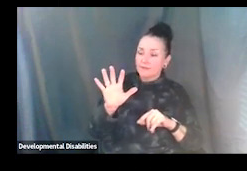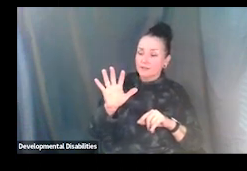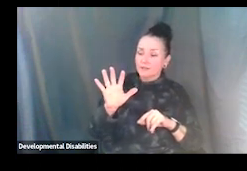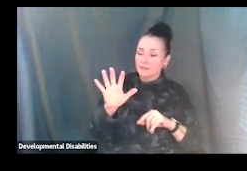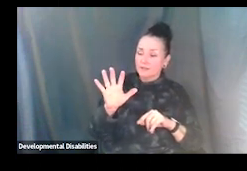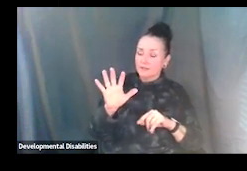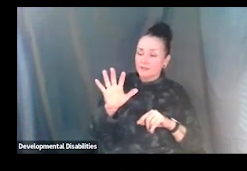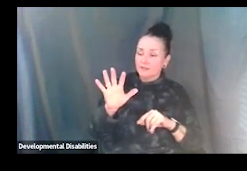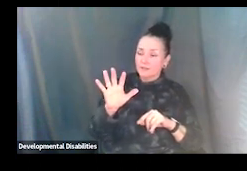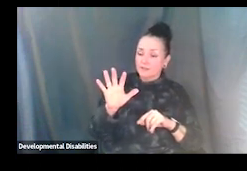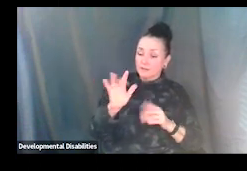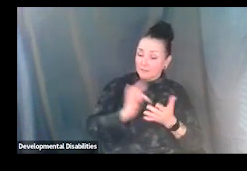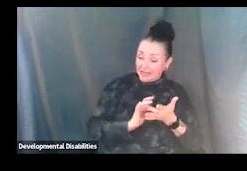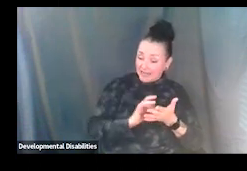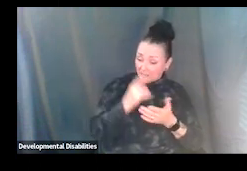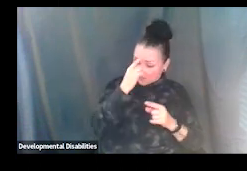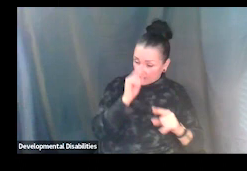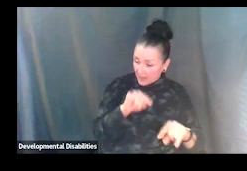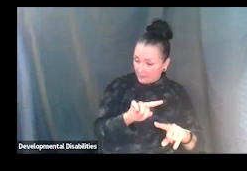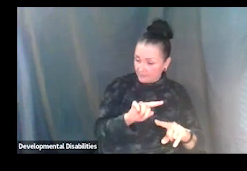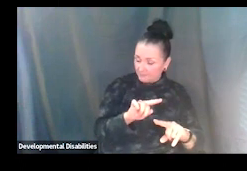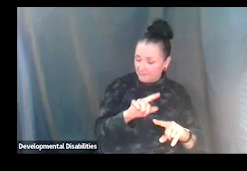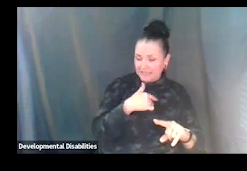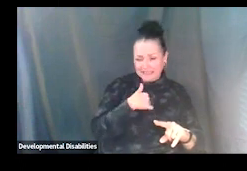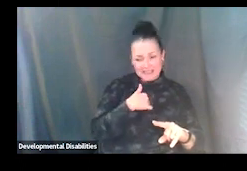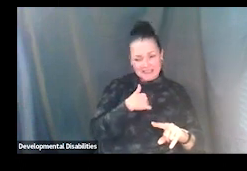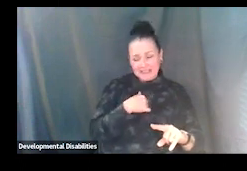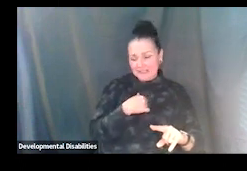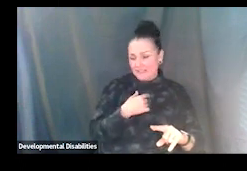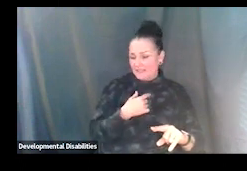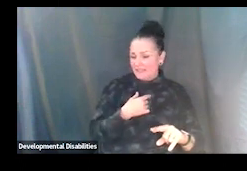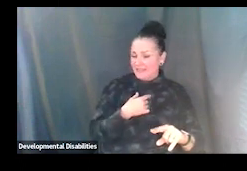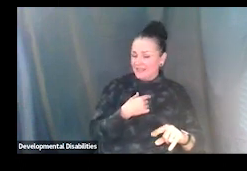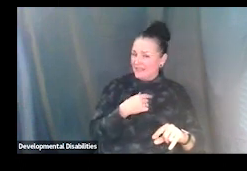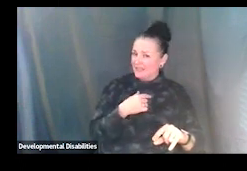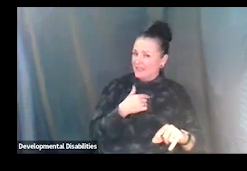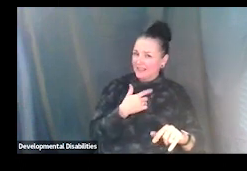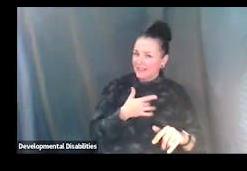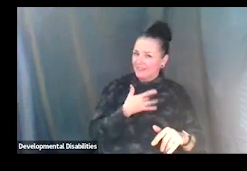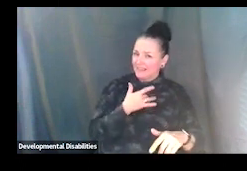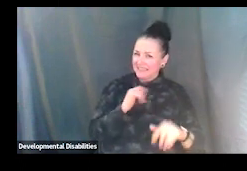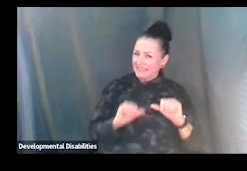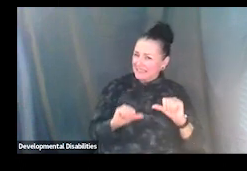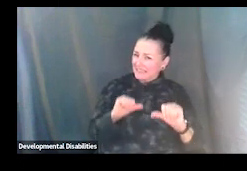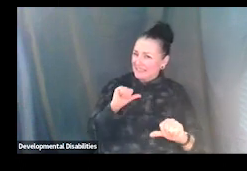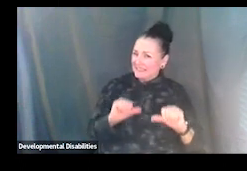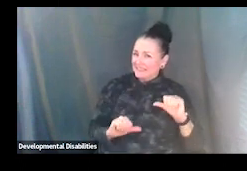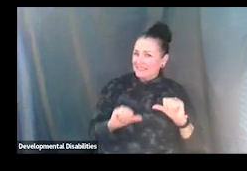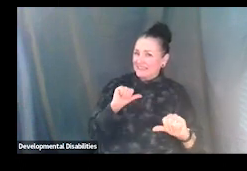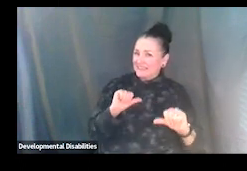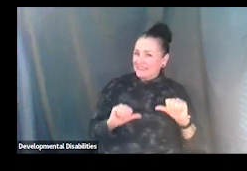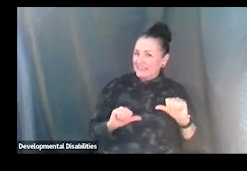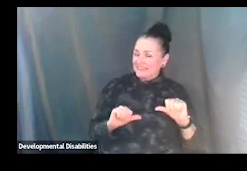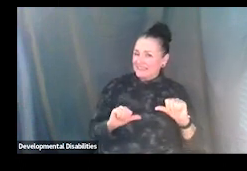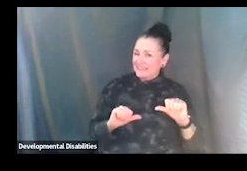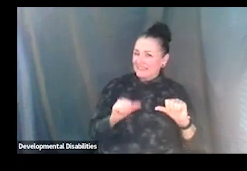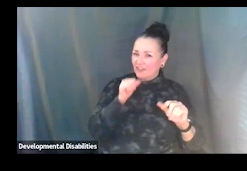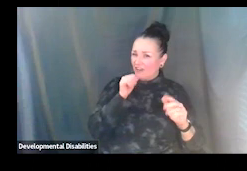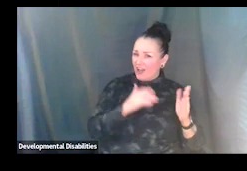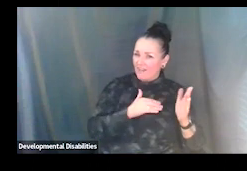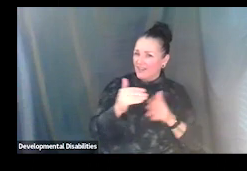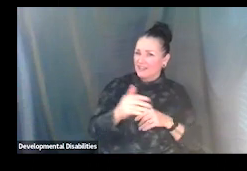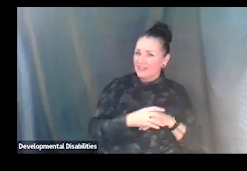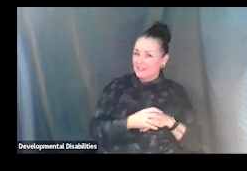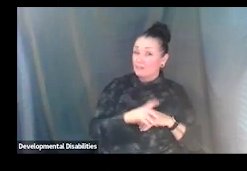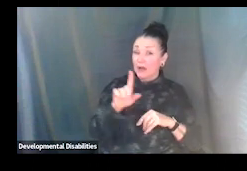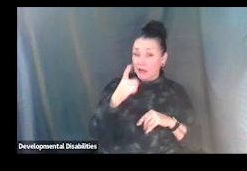on one hand how many times I've done that. And the last time I did it was just 2 weeks ago. And again, most of the